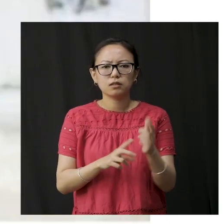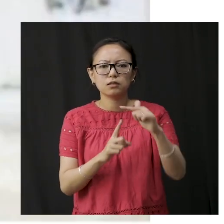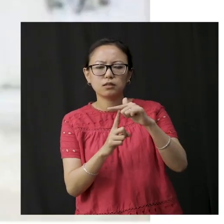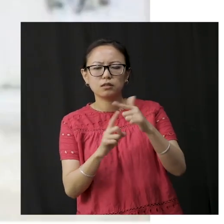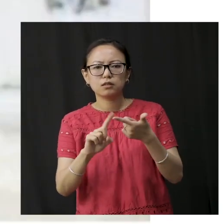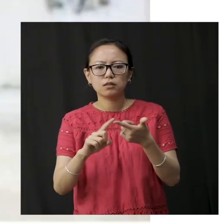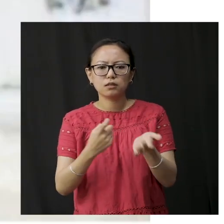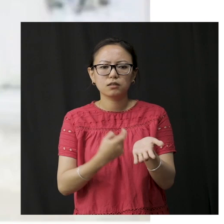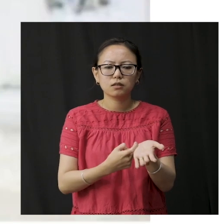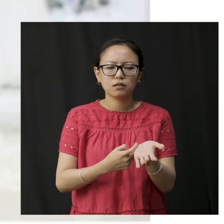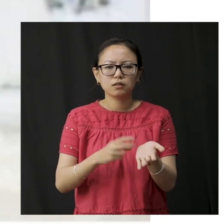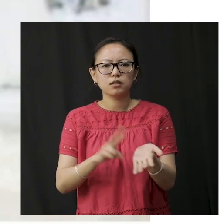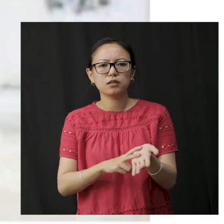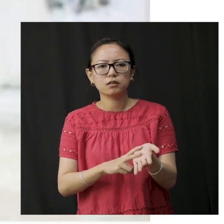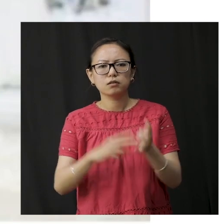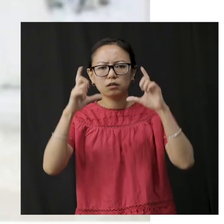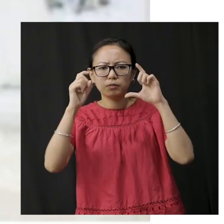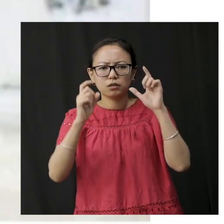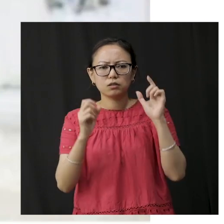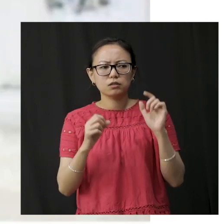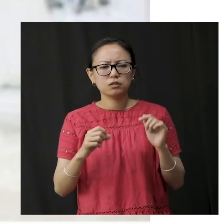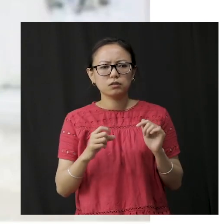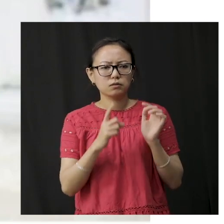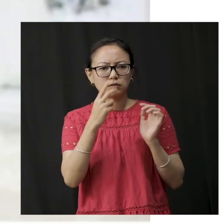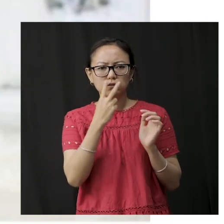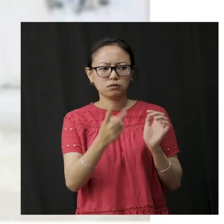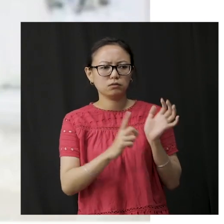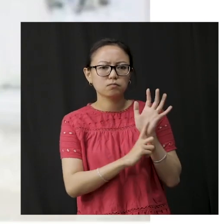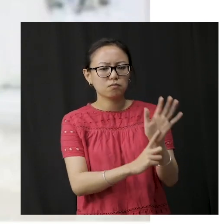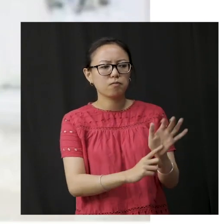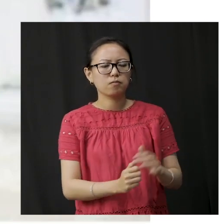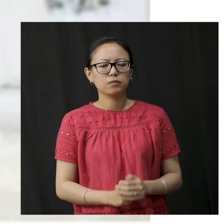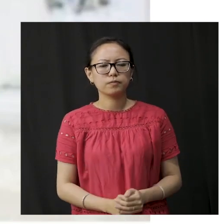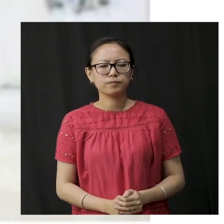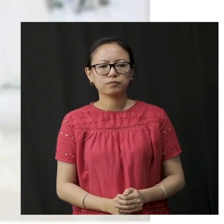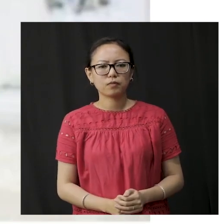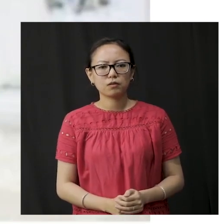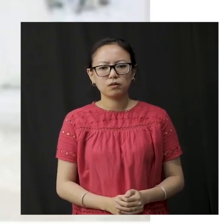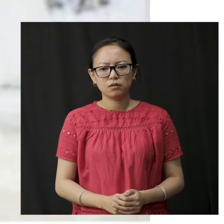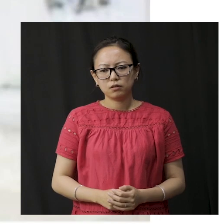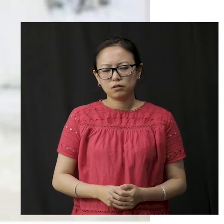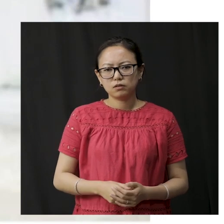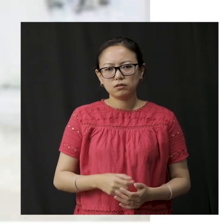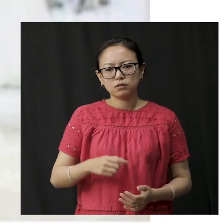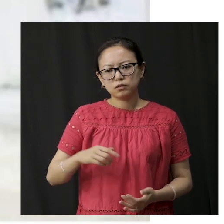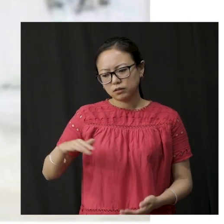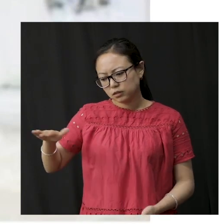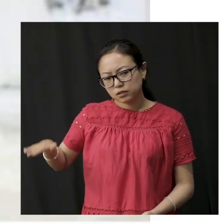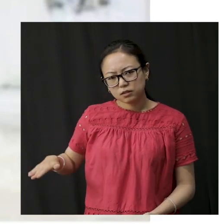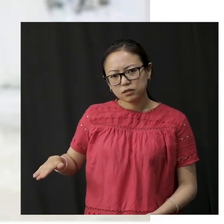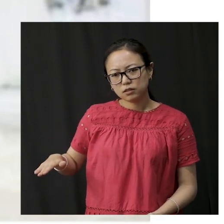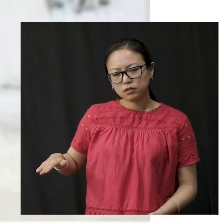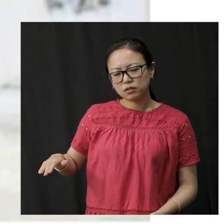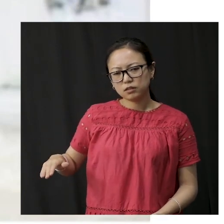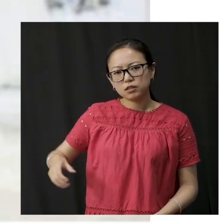picture of a lantern. Here, the child is holding a lantern. We can all see that this